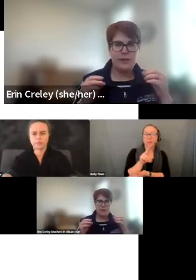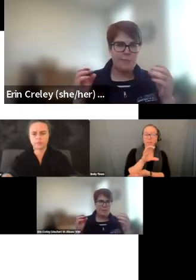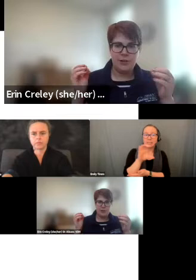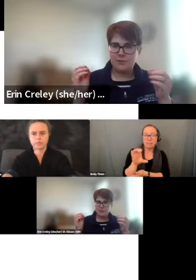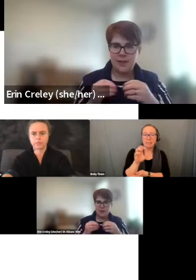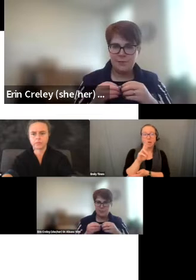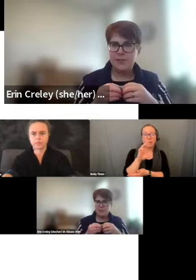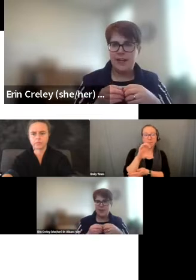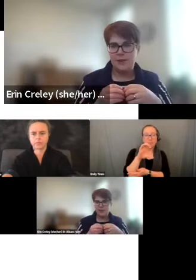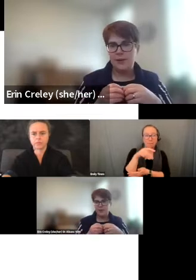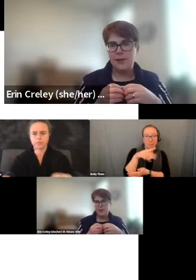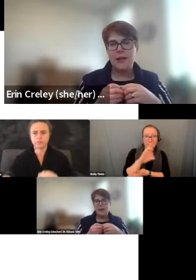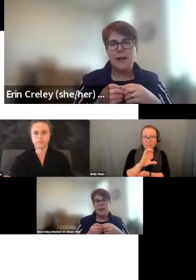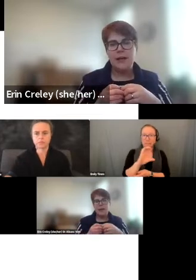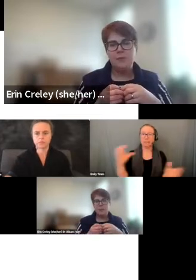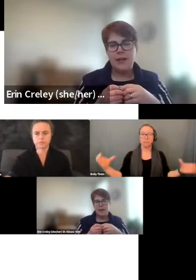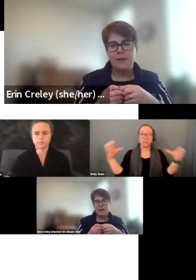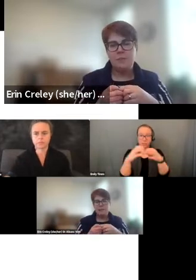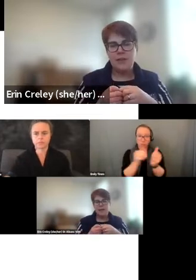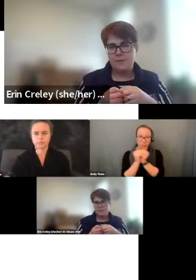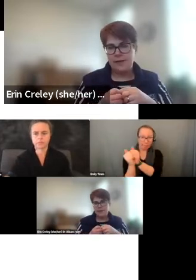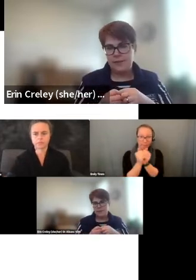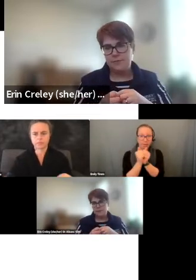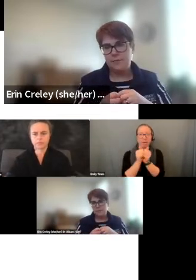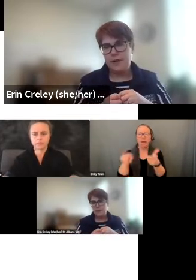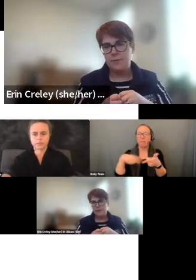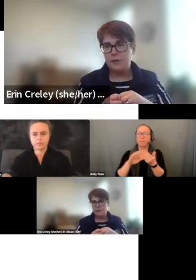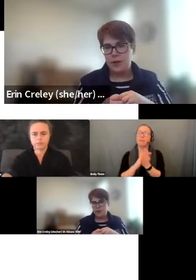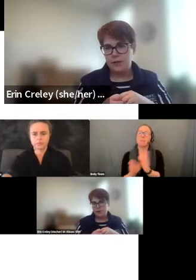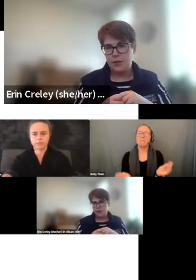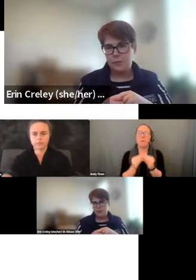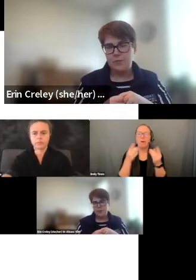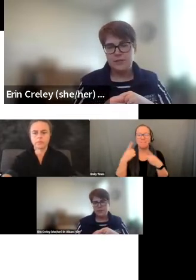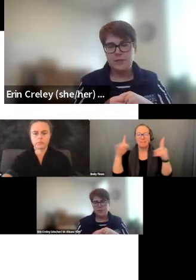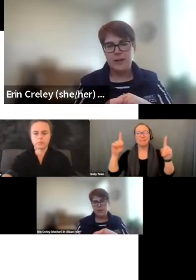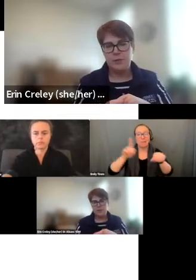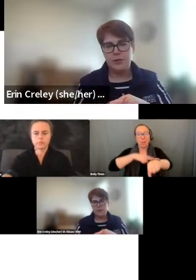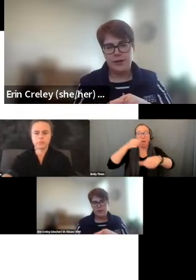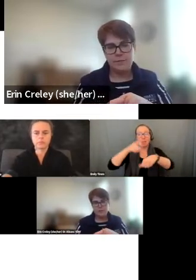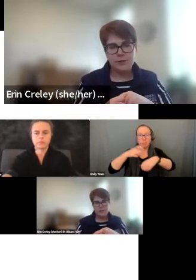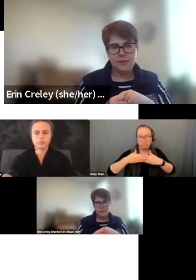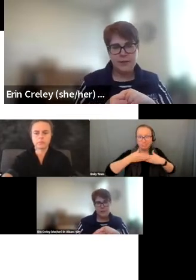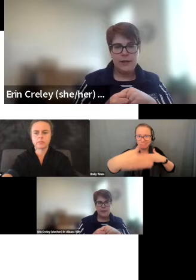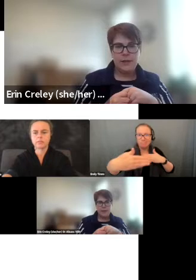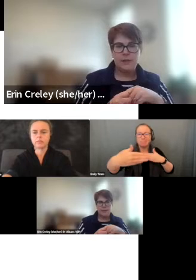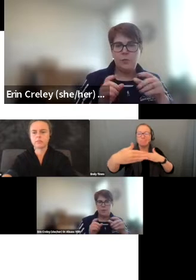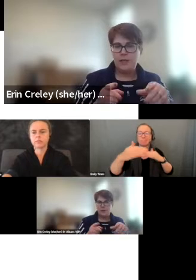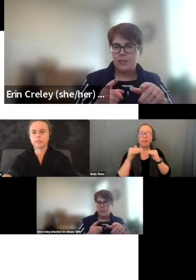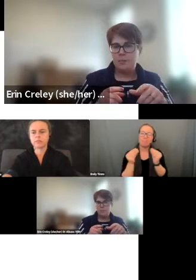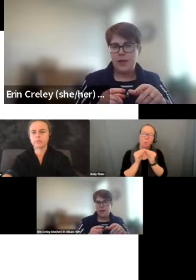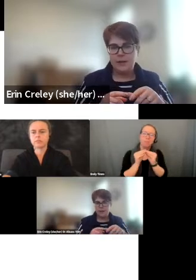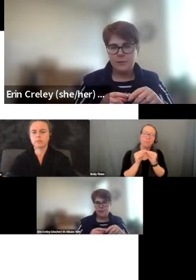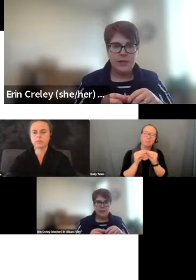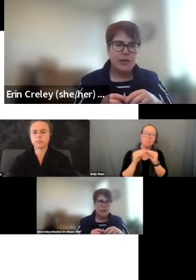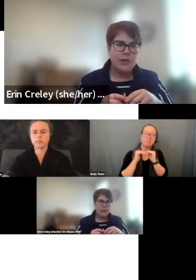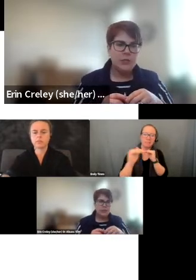community collaboratives come together and be effective for the long term and be sustainable in their efforts. The wedge at